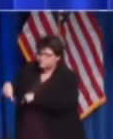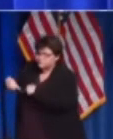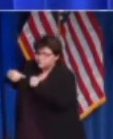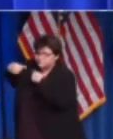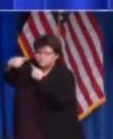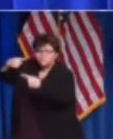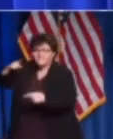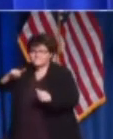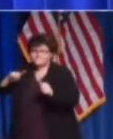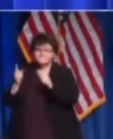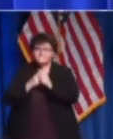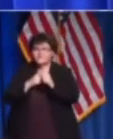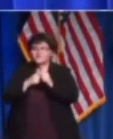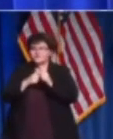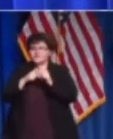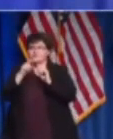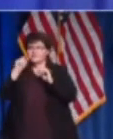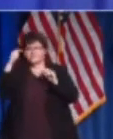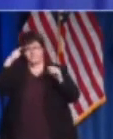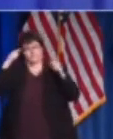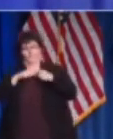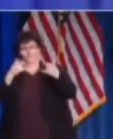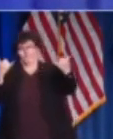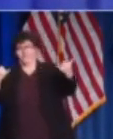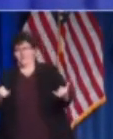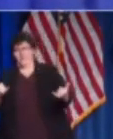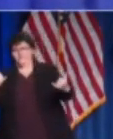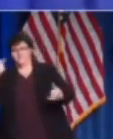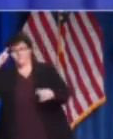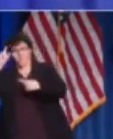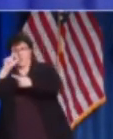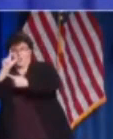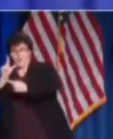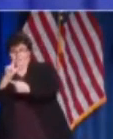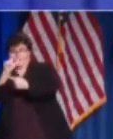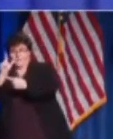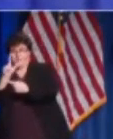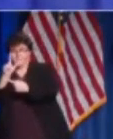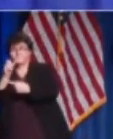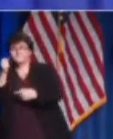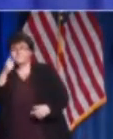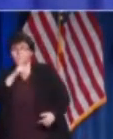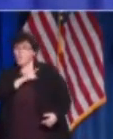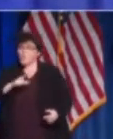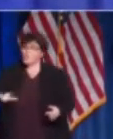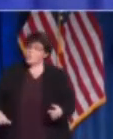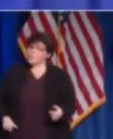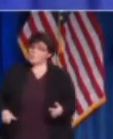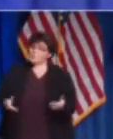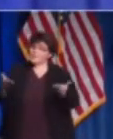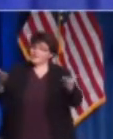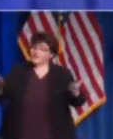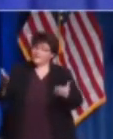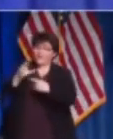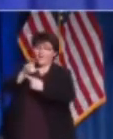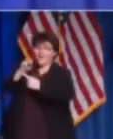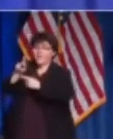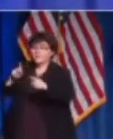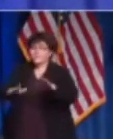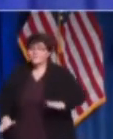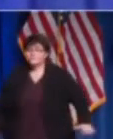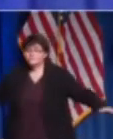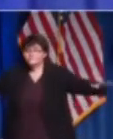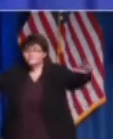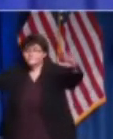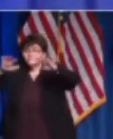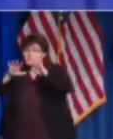Governor Lamont today. Lord, the people of Connecticut have chosen Governor Ned Lamont once